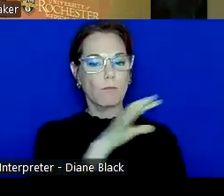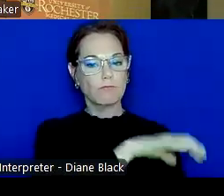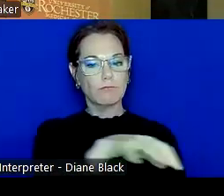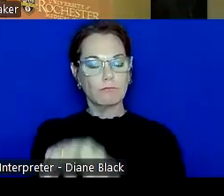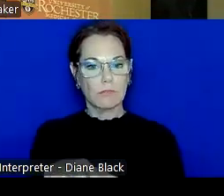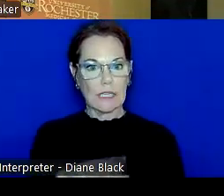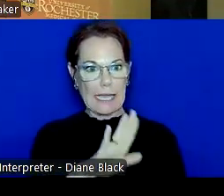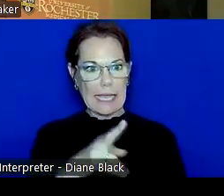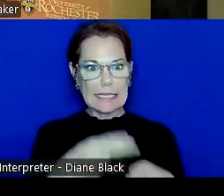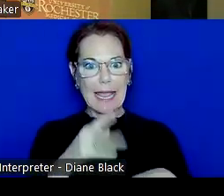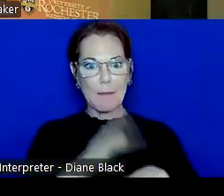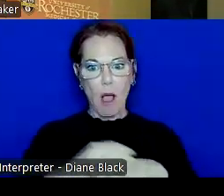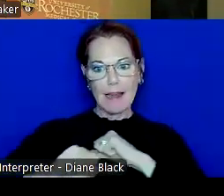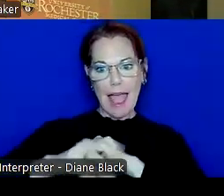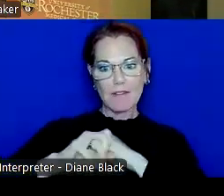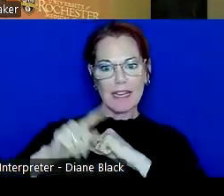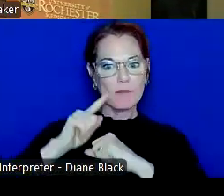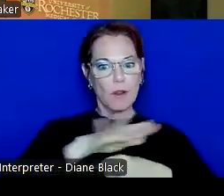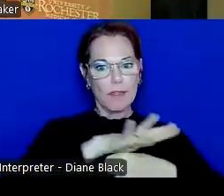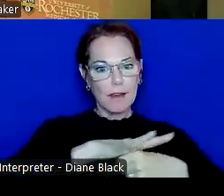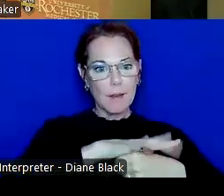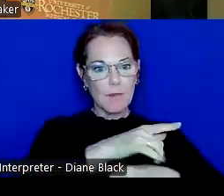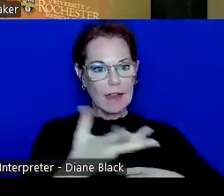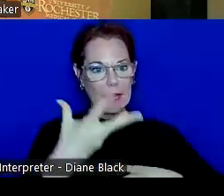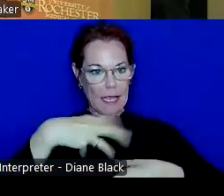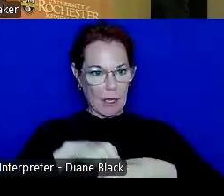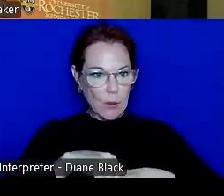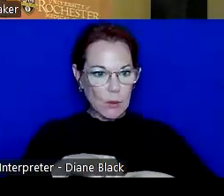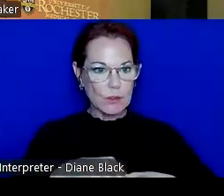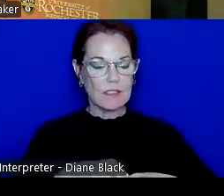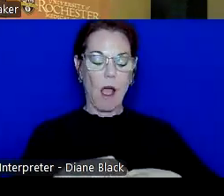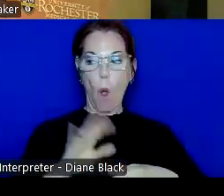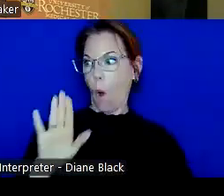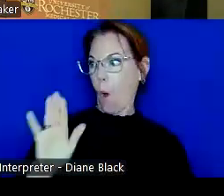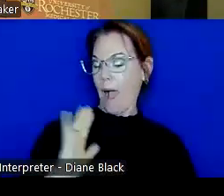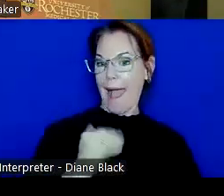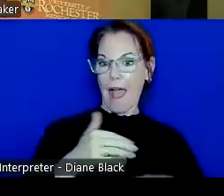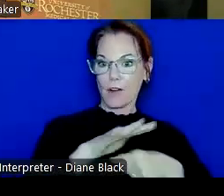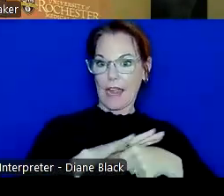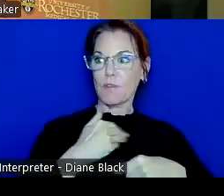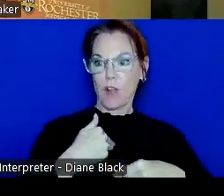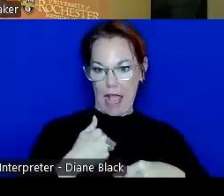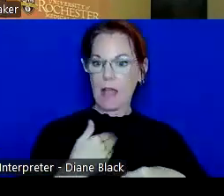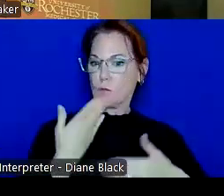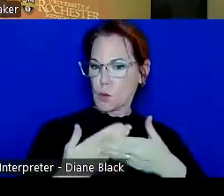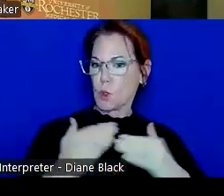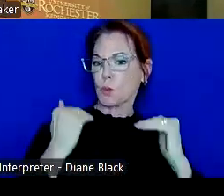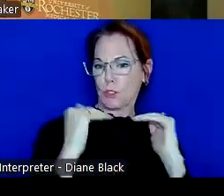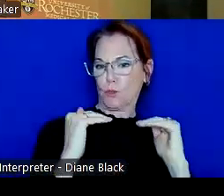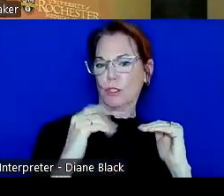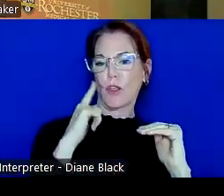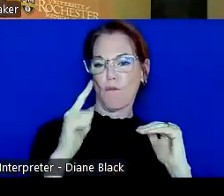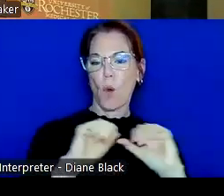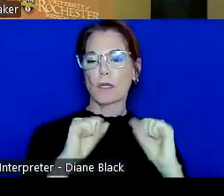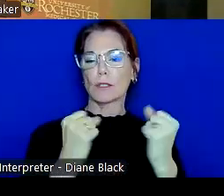the neighborhood that includes the advertisement, a feature of our neighborhood is the sensible restrictions for social character. Like,